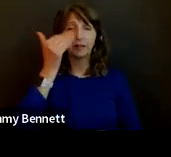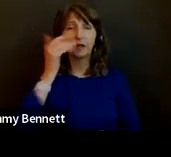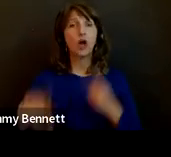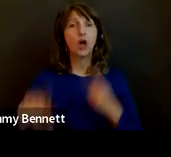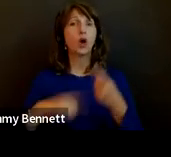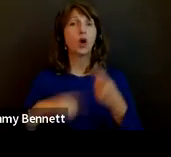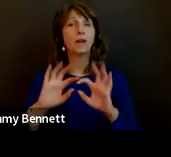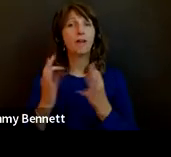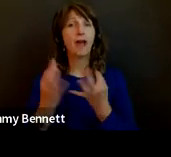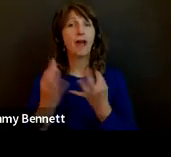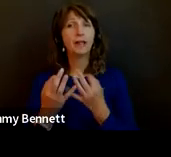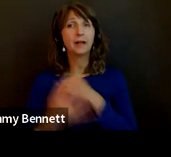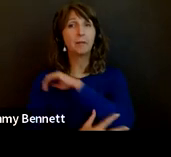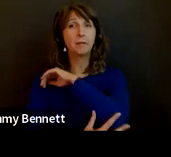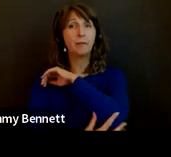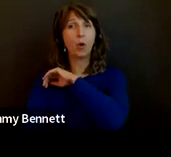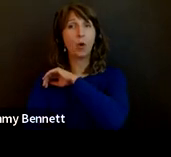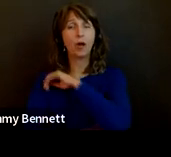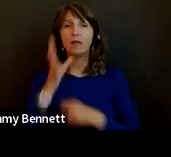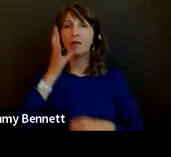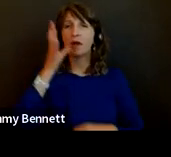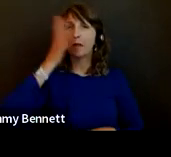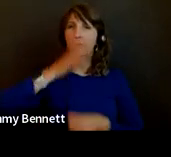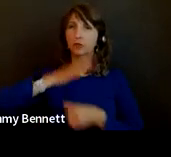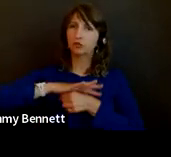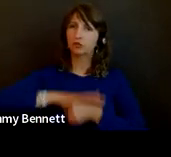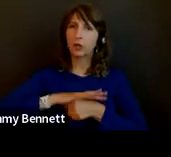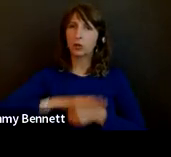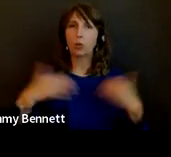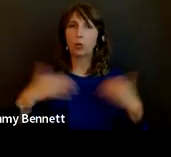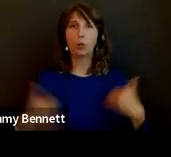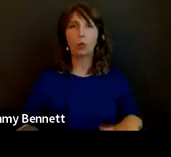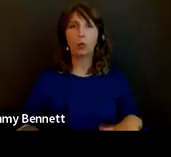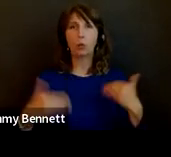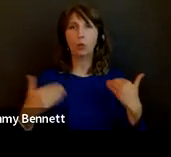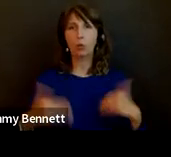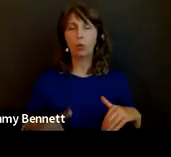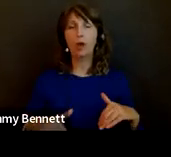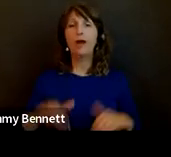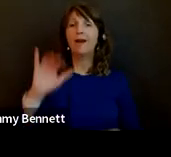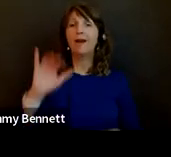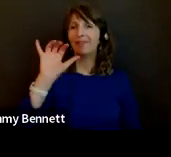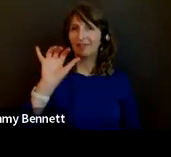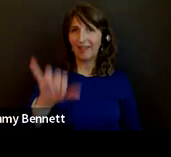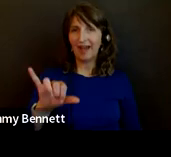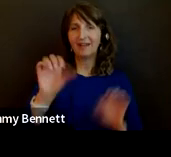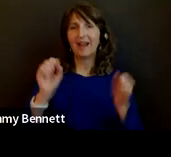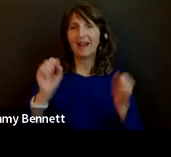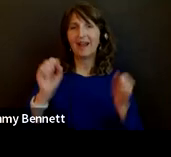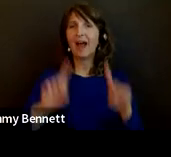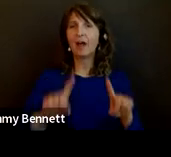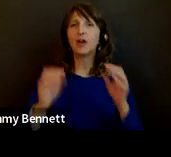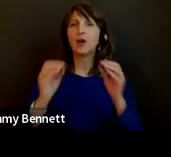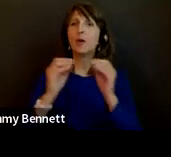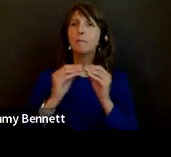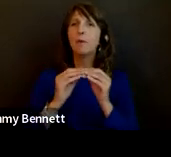in poverty, those parents' stress levels are much higher. And this actually contributes to higher adverse childhood events because the parent